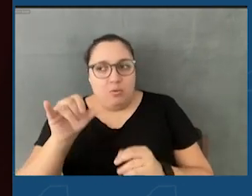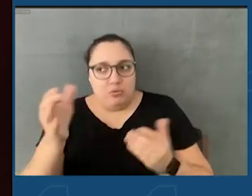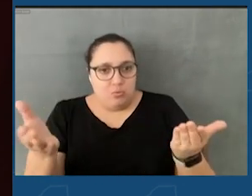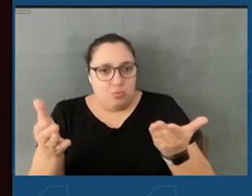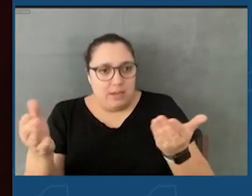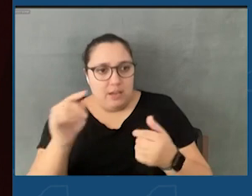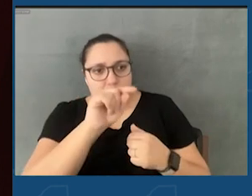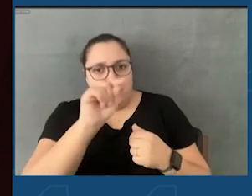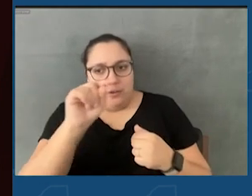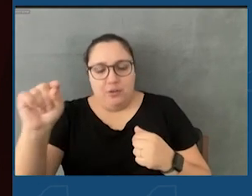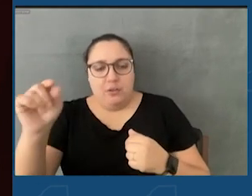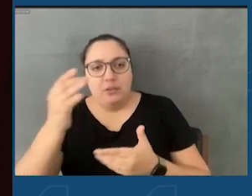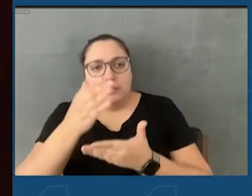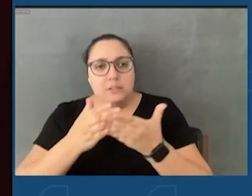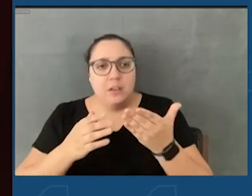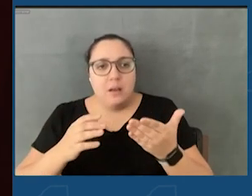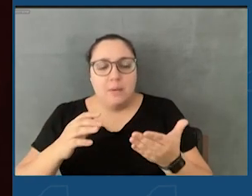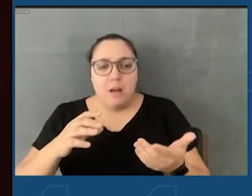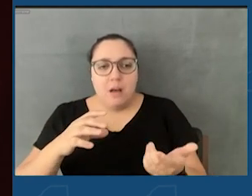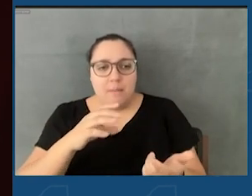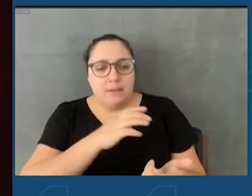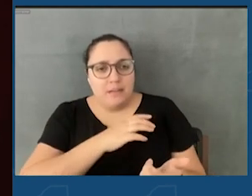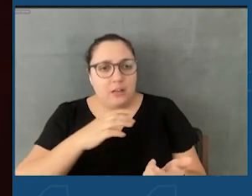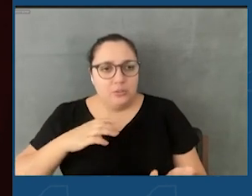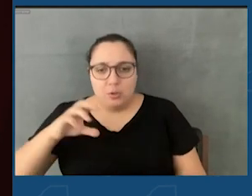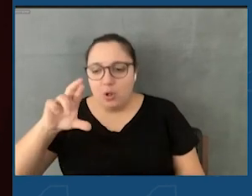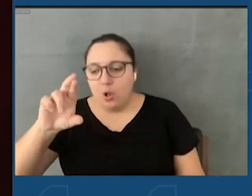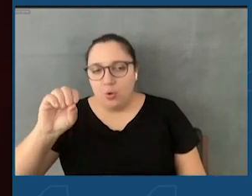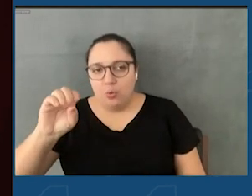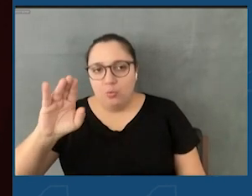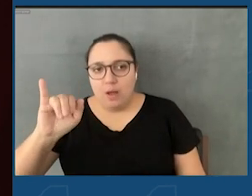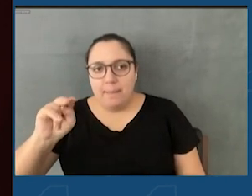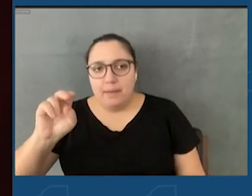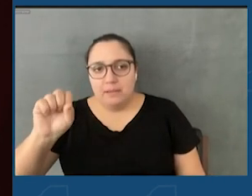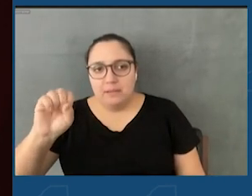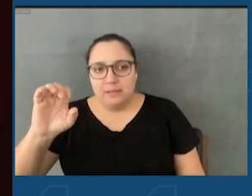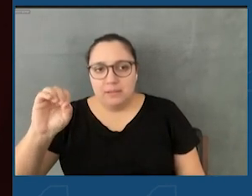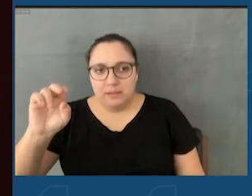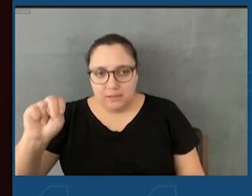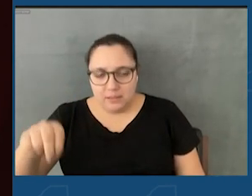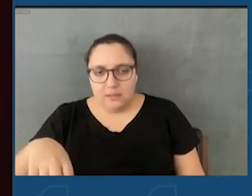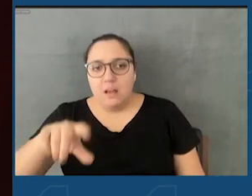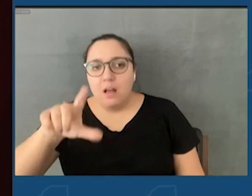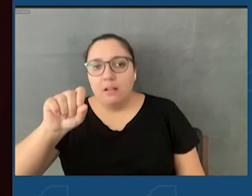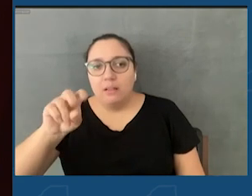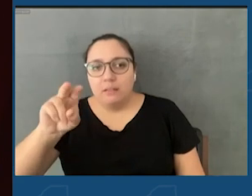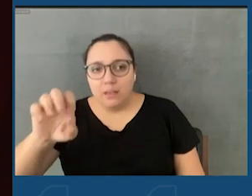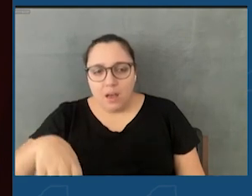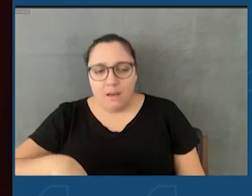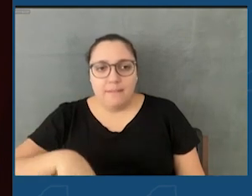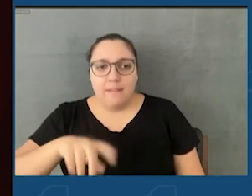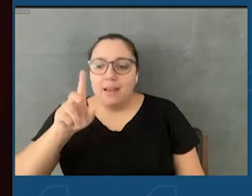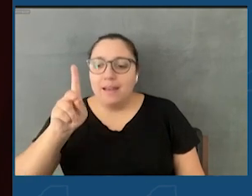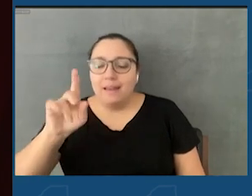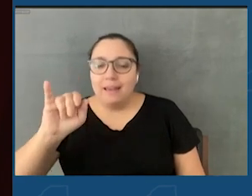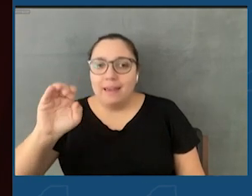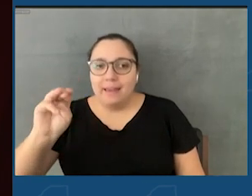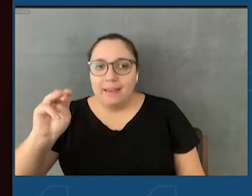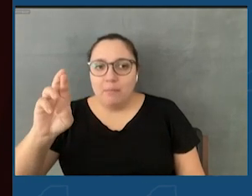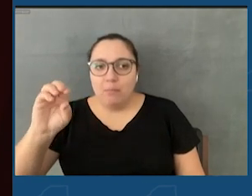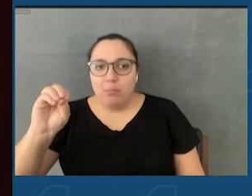of our Common Council, Council members Robinson and Joyce Love, as well as Kelly Kimbrough, all of whom